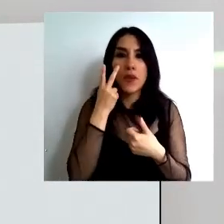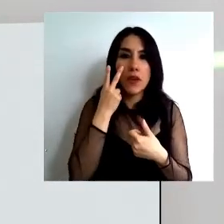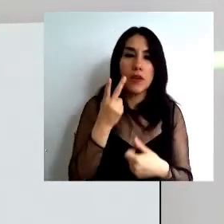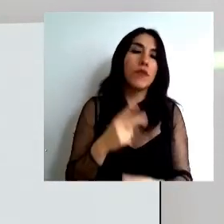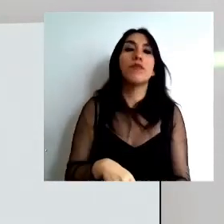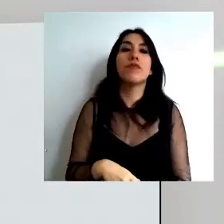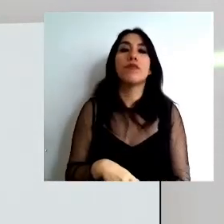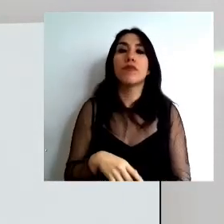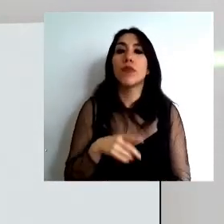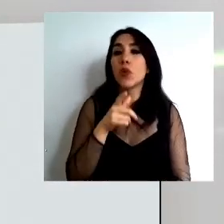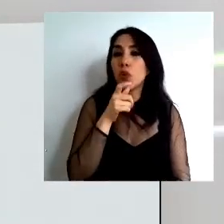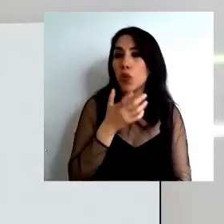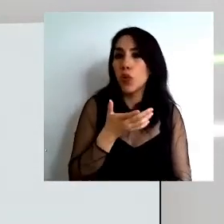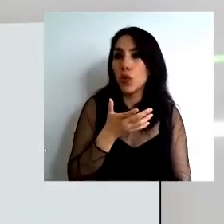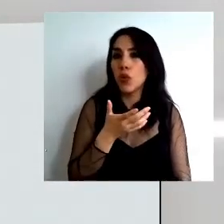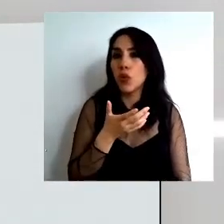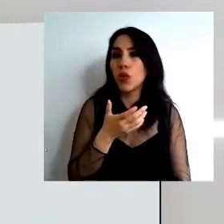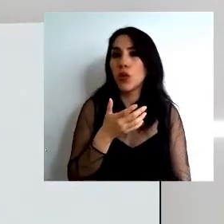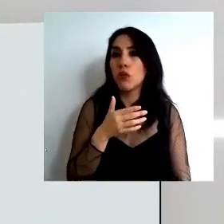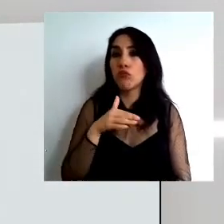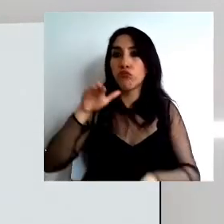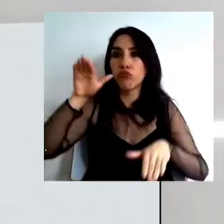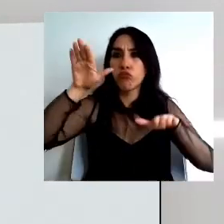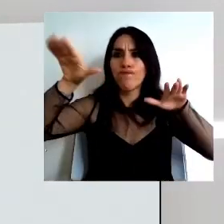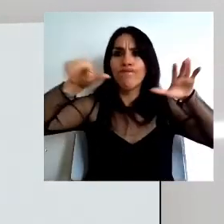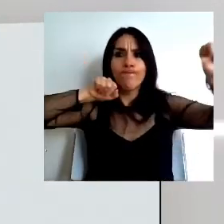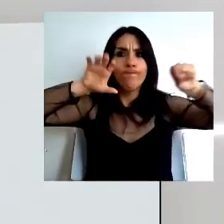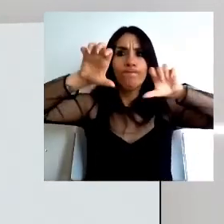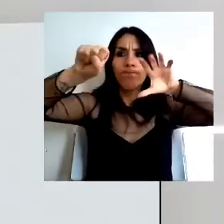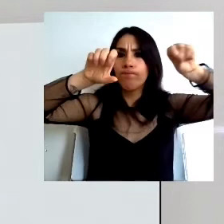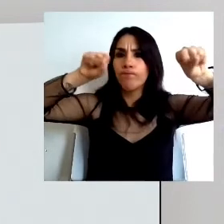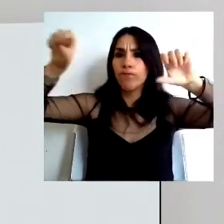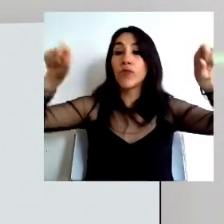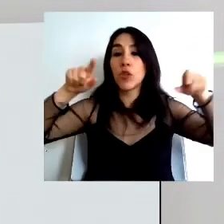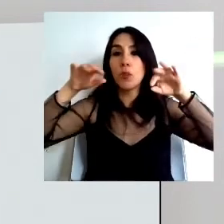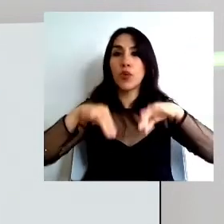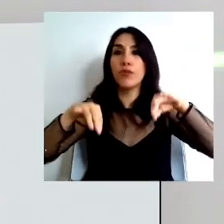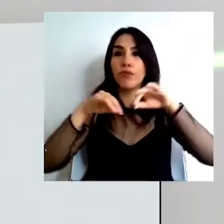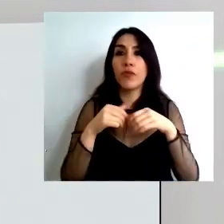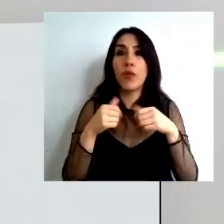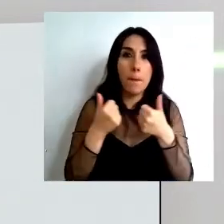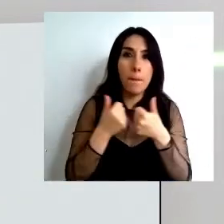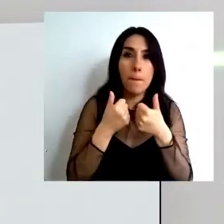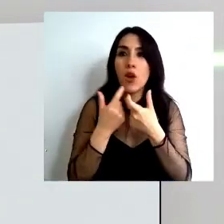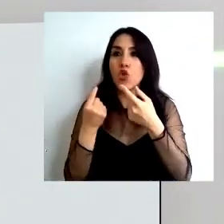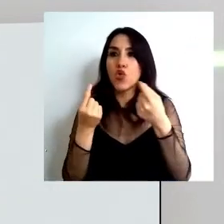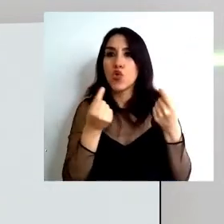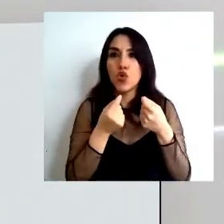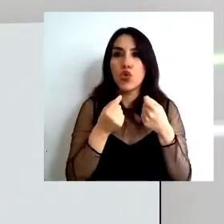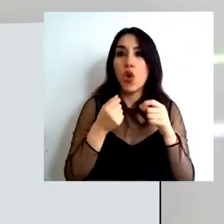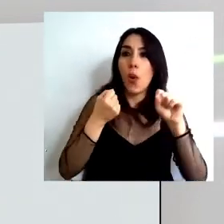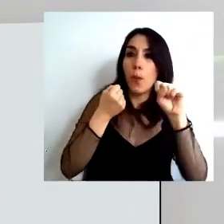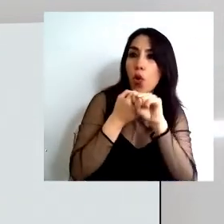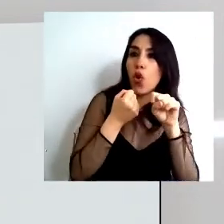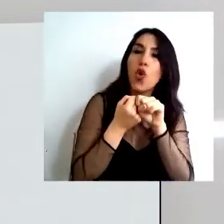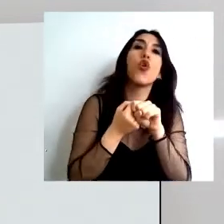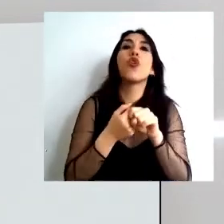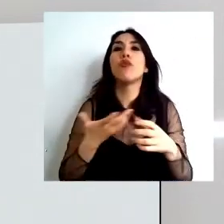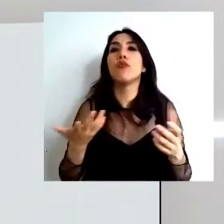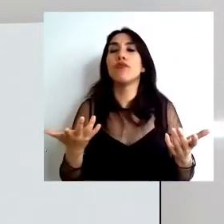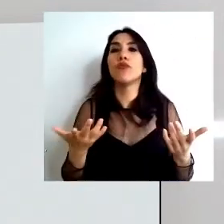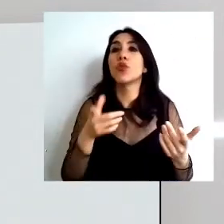this cooperation, to have a quite good balance between control and let it